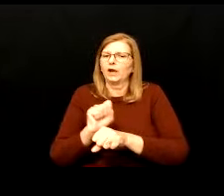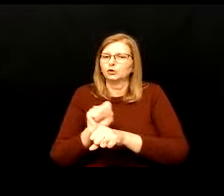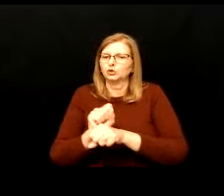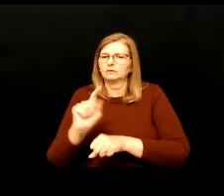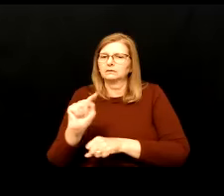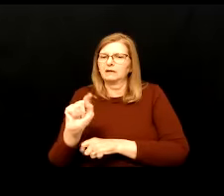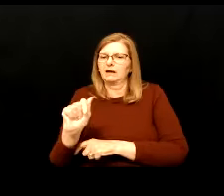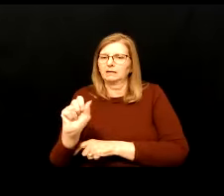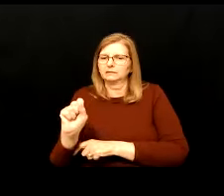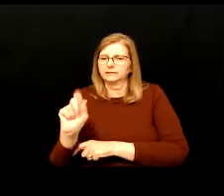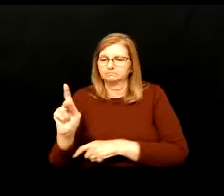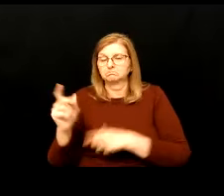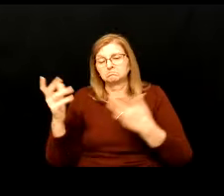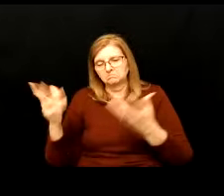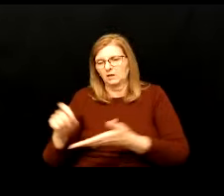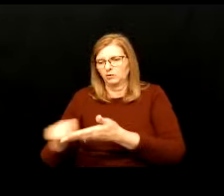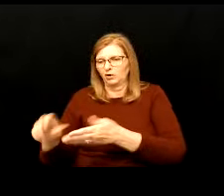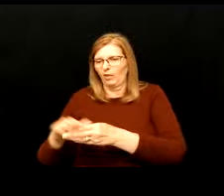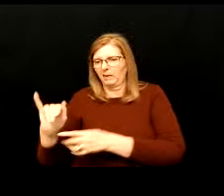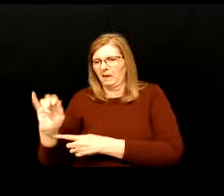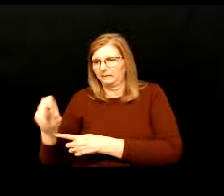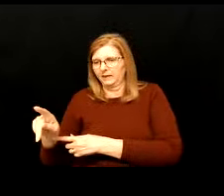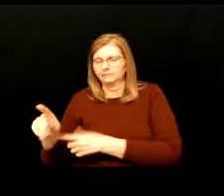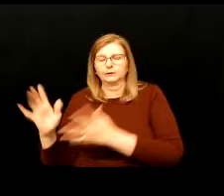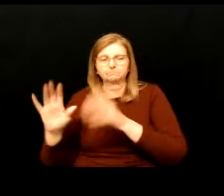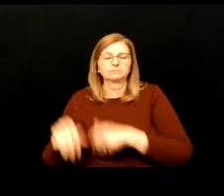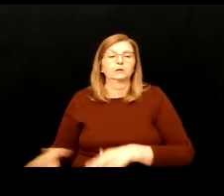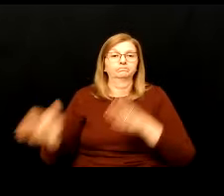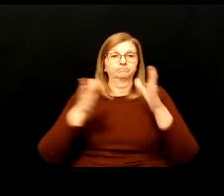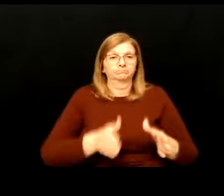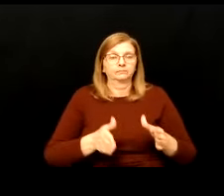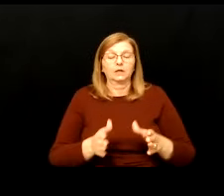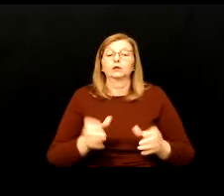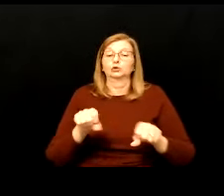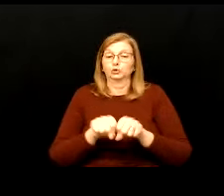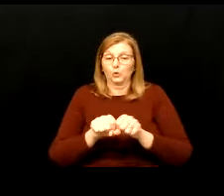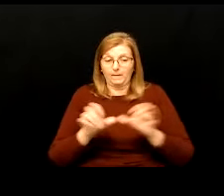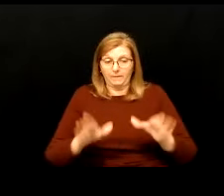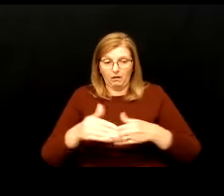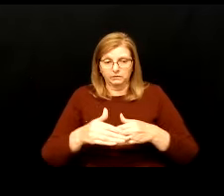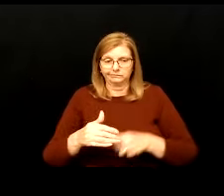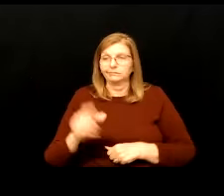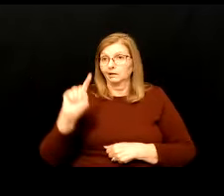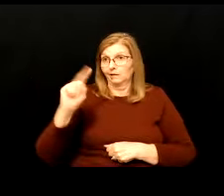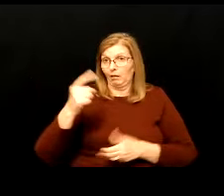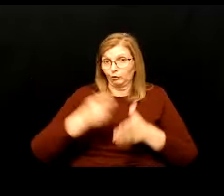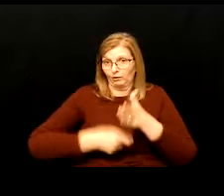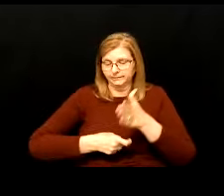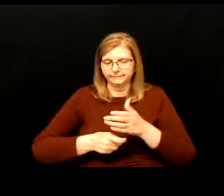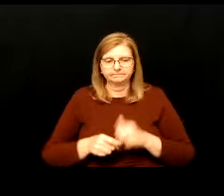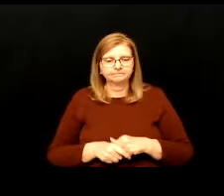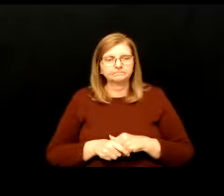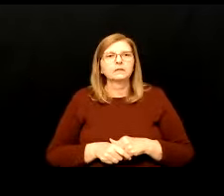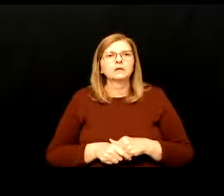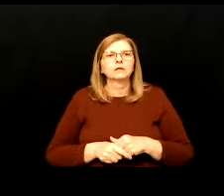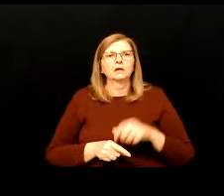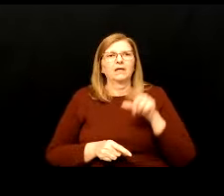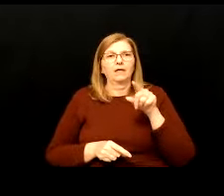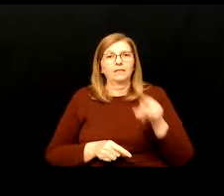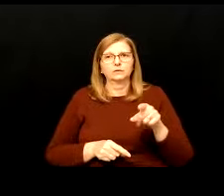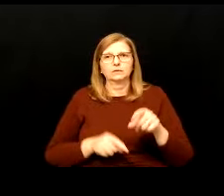this one, again, I start with a shoebox that cost $1. And then this one calls